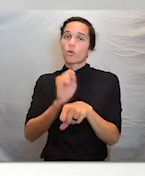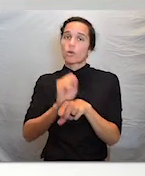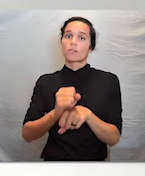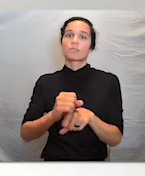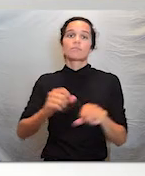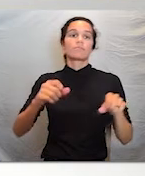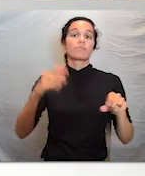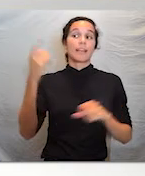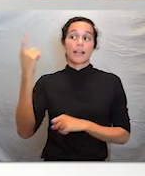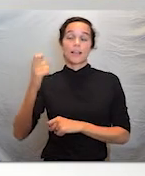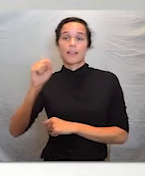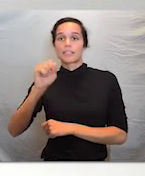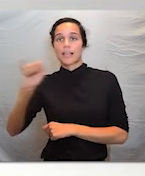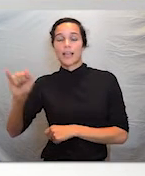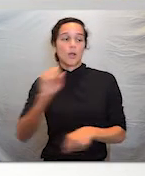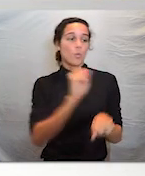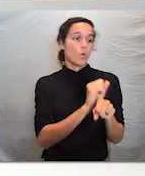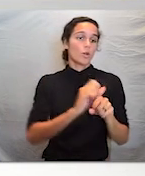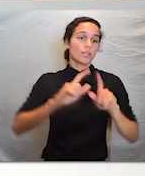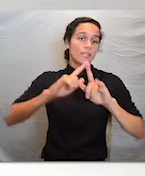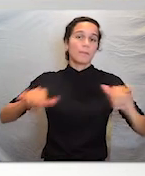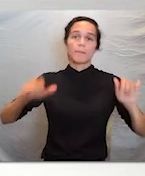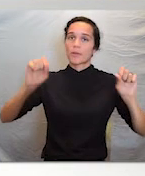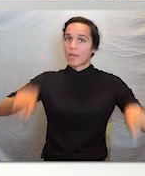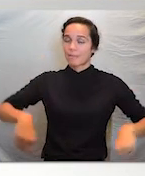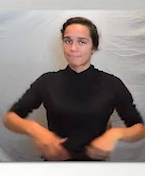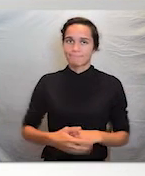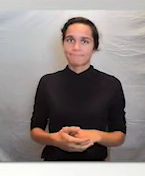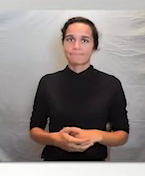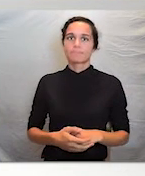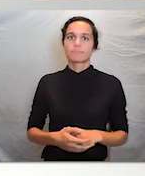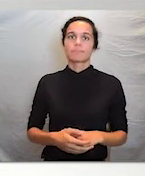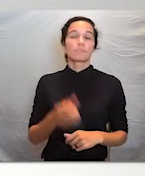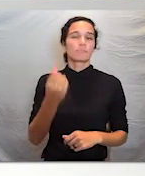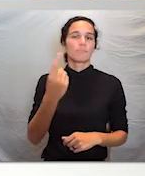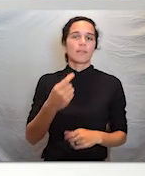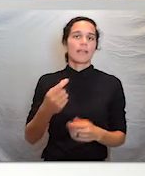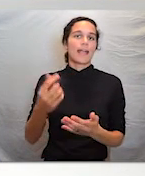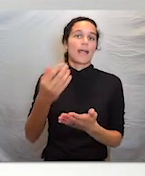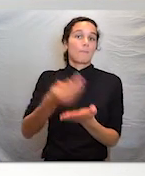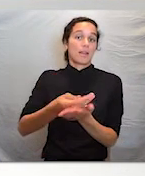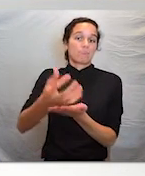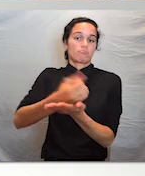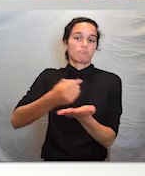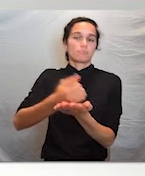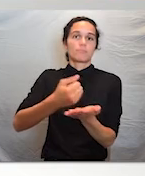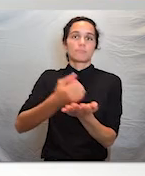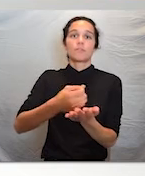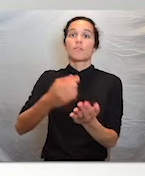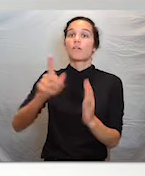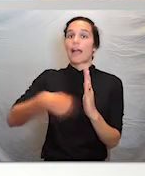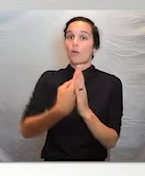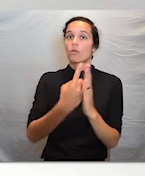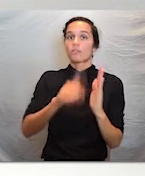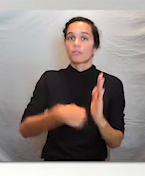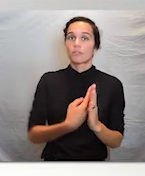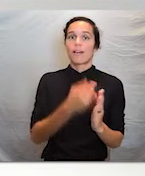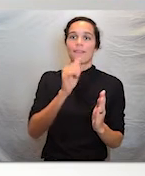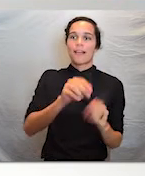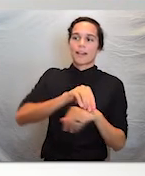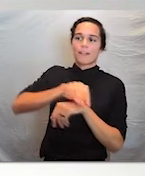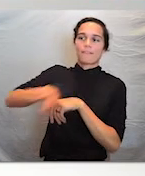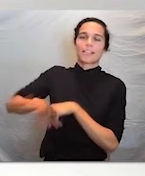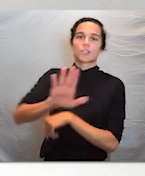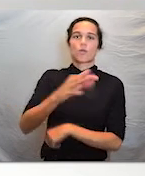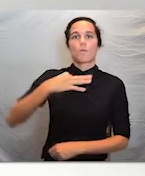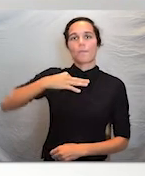but it's how much you make an hour that affects your benefits. So if you make too